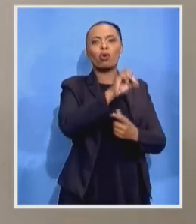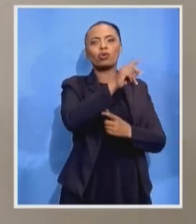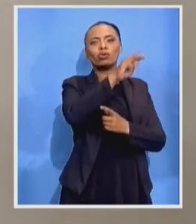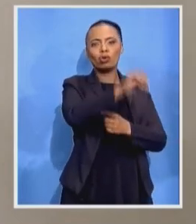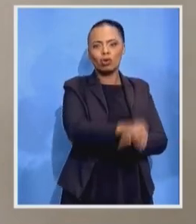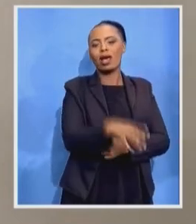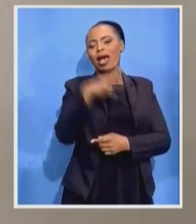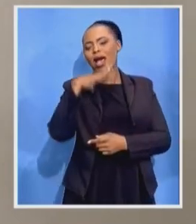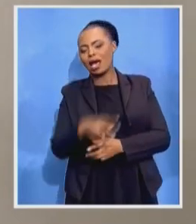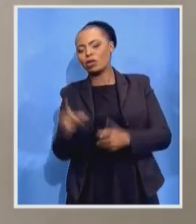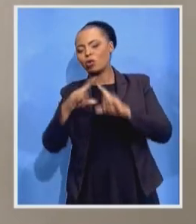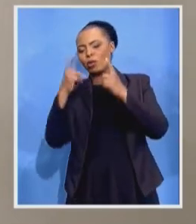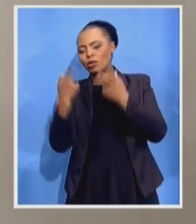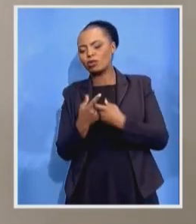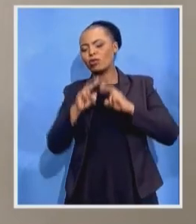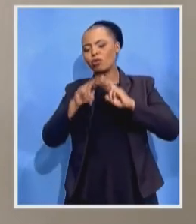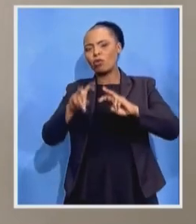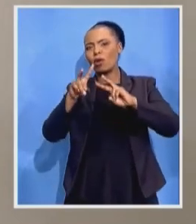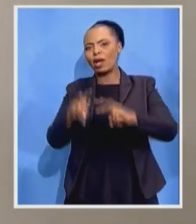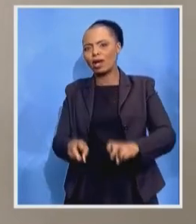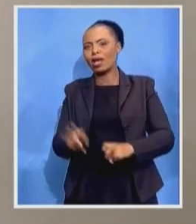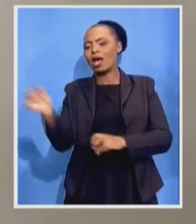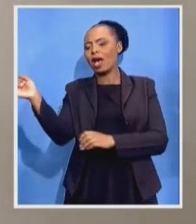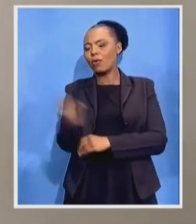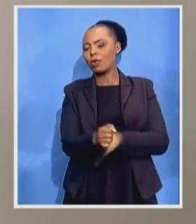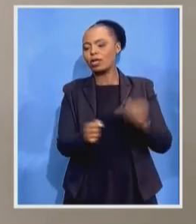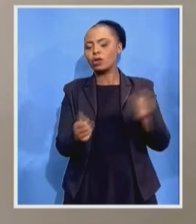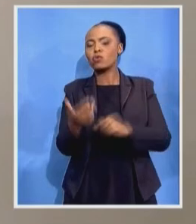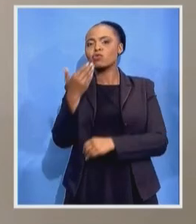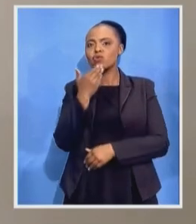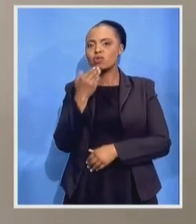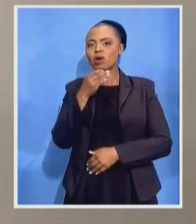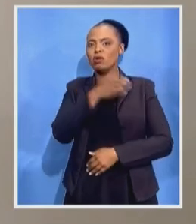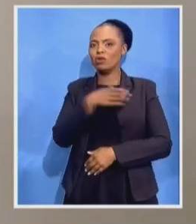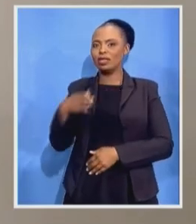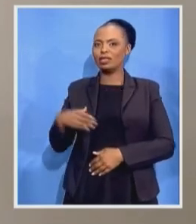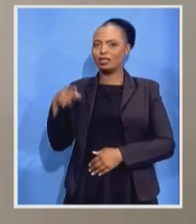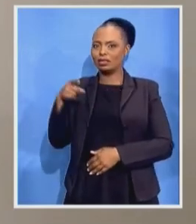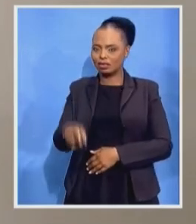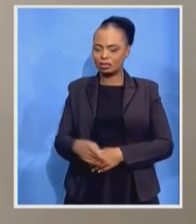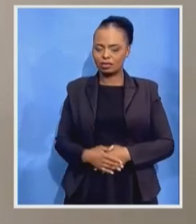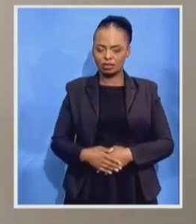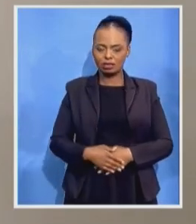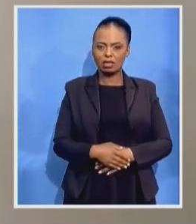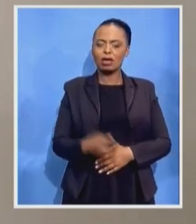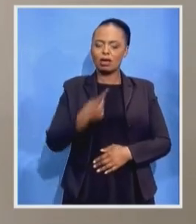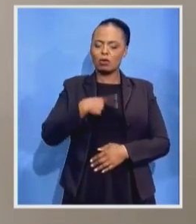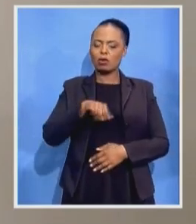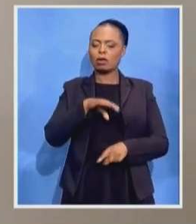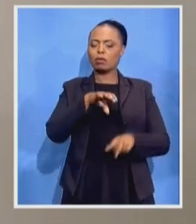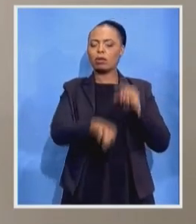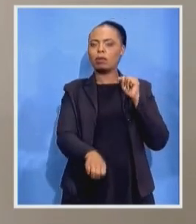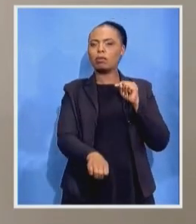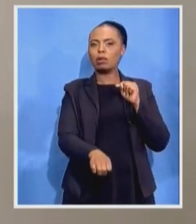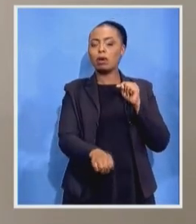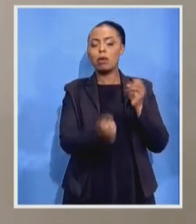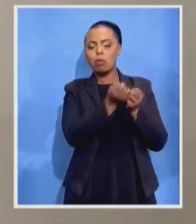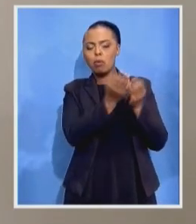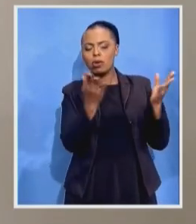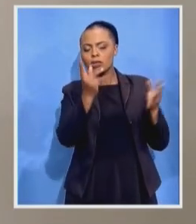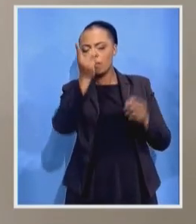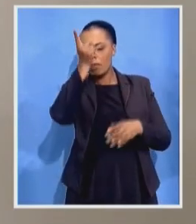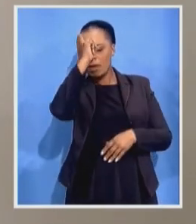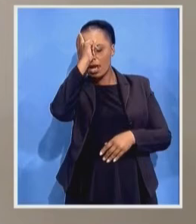president, is that many black professionals have had their careers destroyed